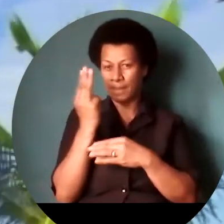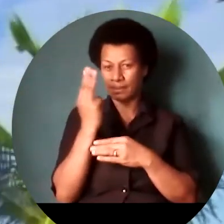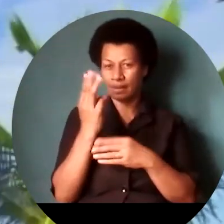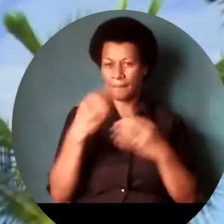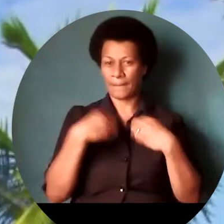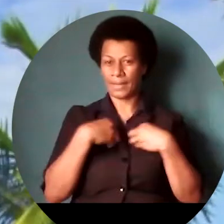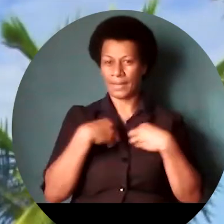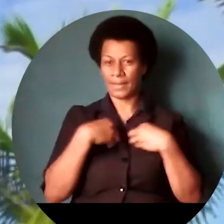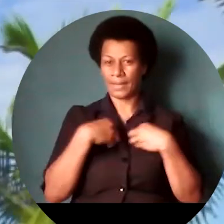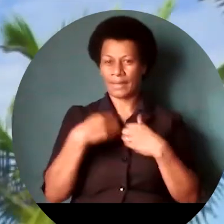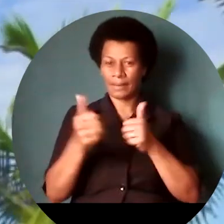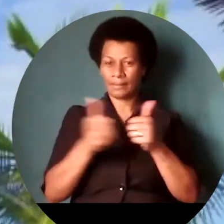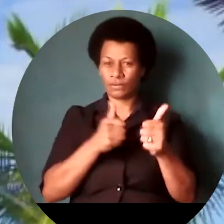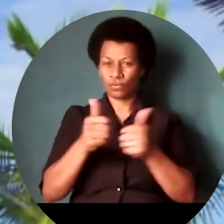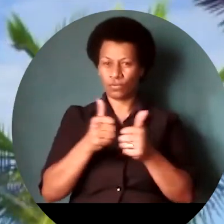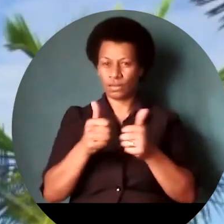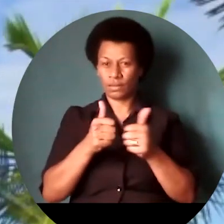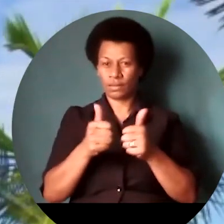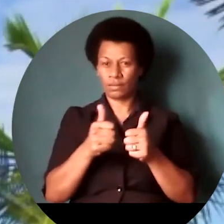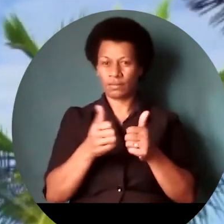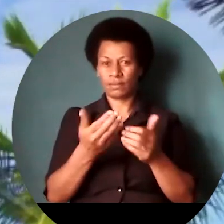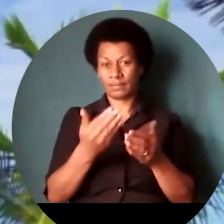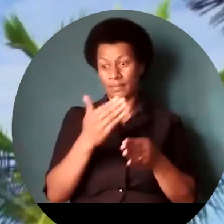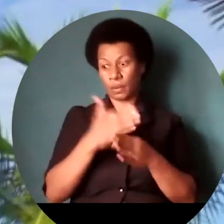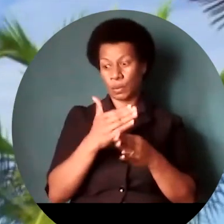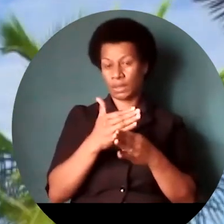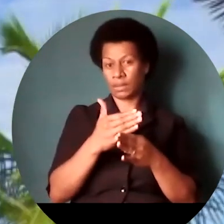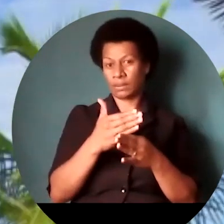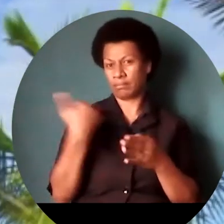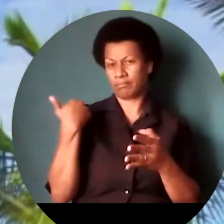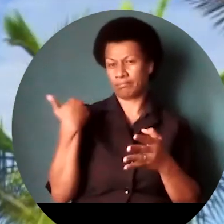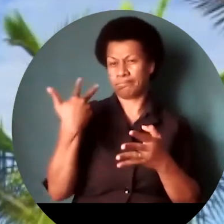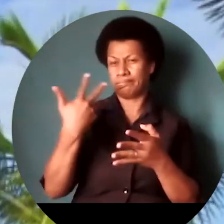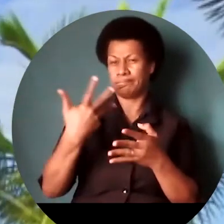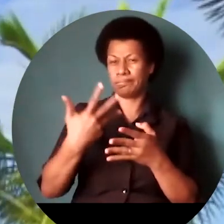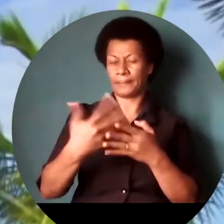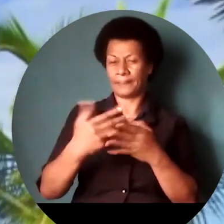Vitilevu. I have a teaching certificate,